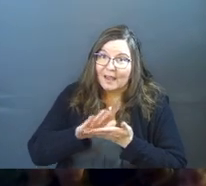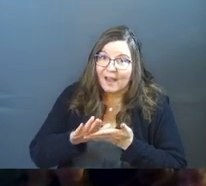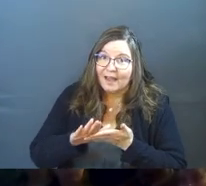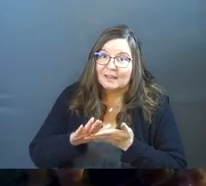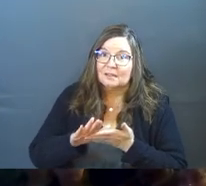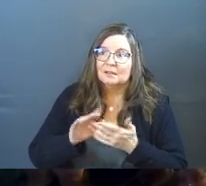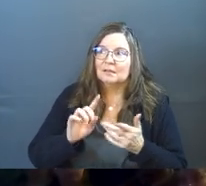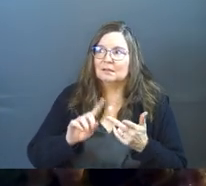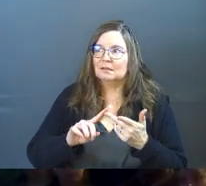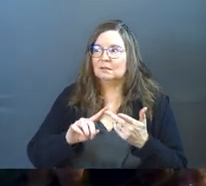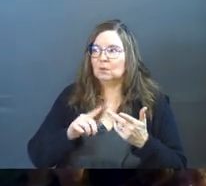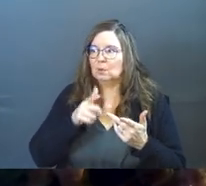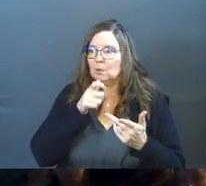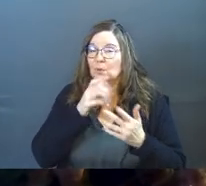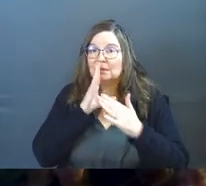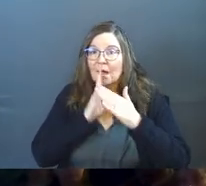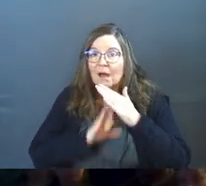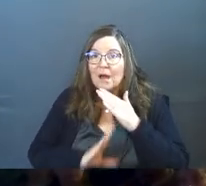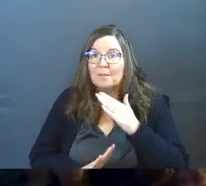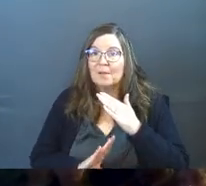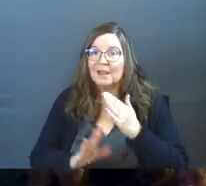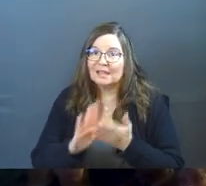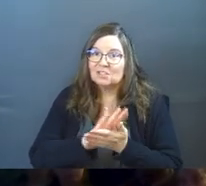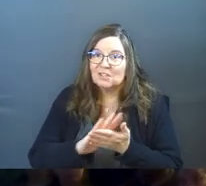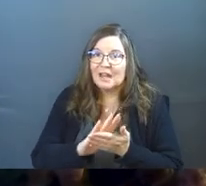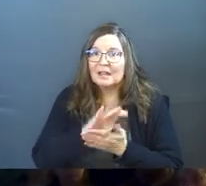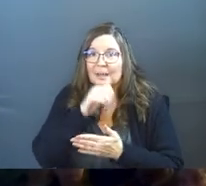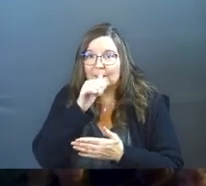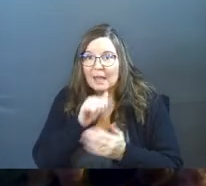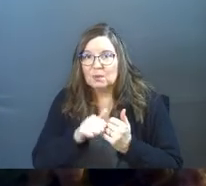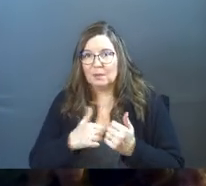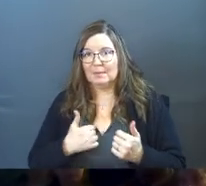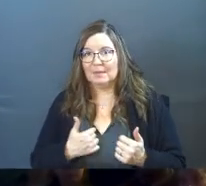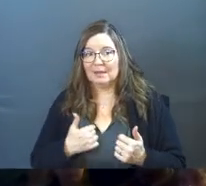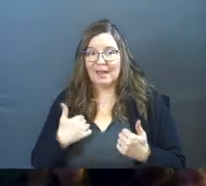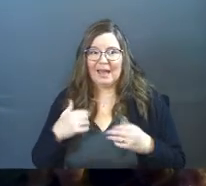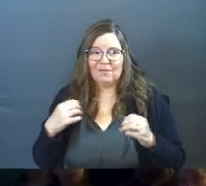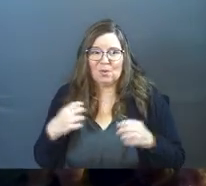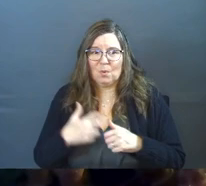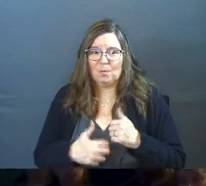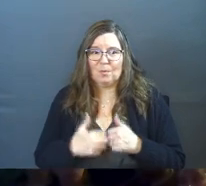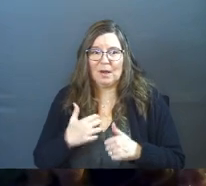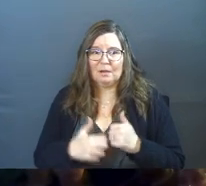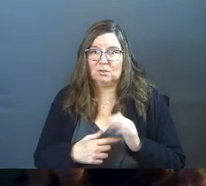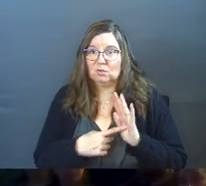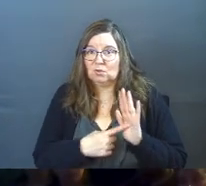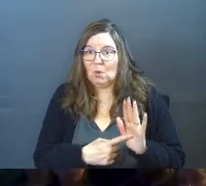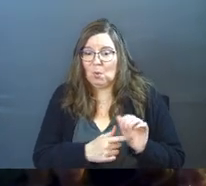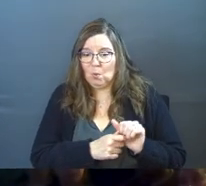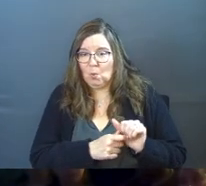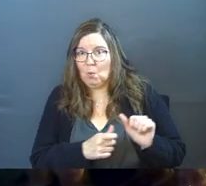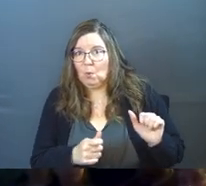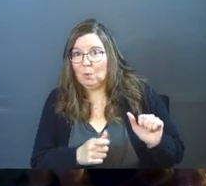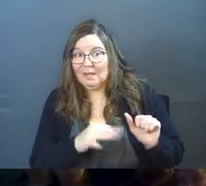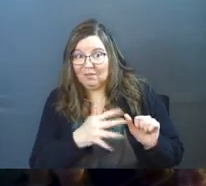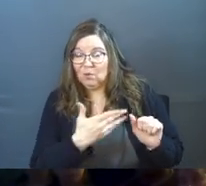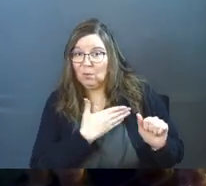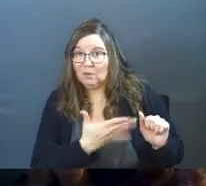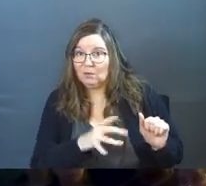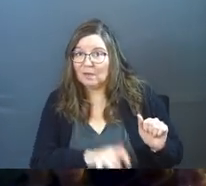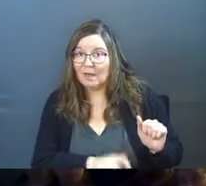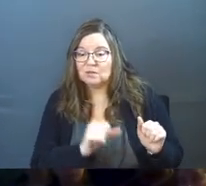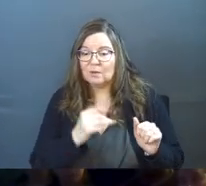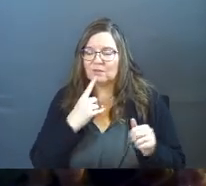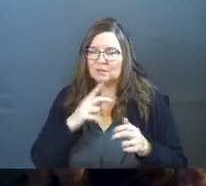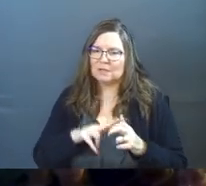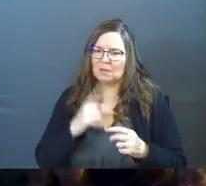and somebody who is humble and gentle and patient with me. I got no problem showing you this stuff if you're this person. So